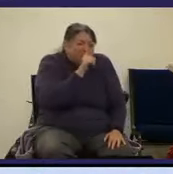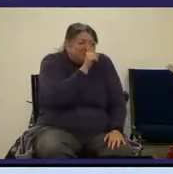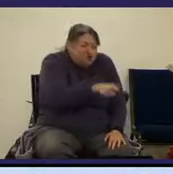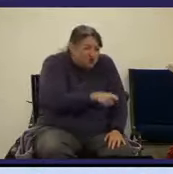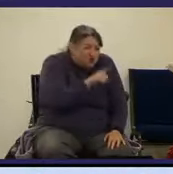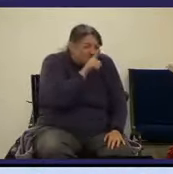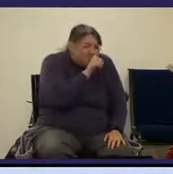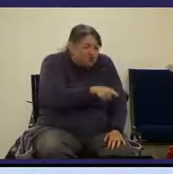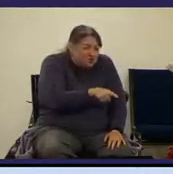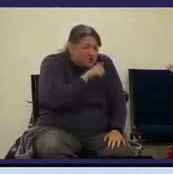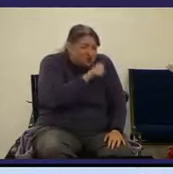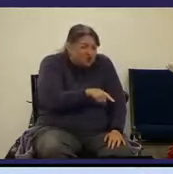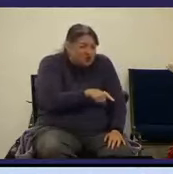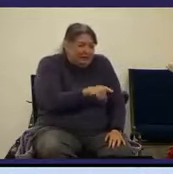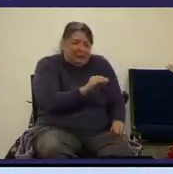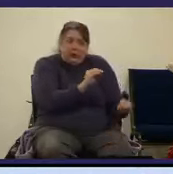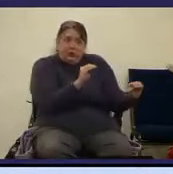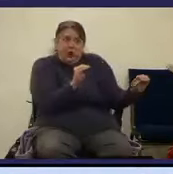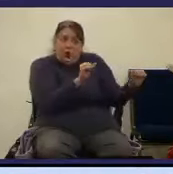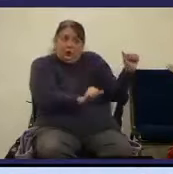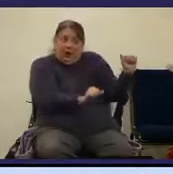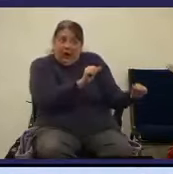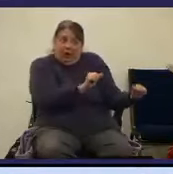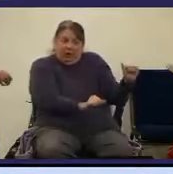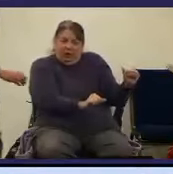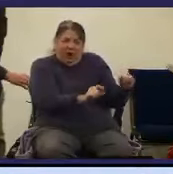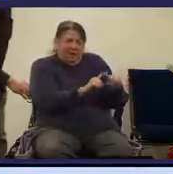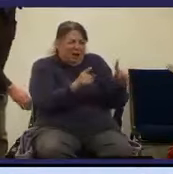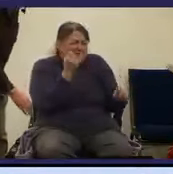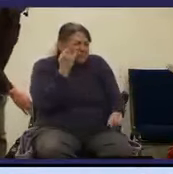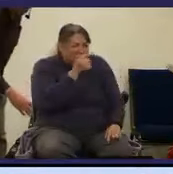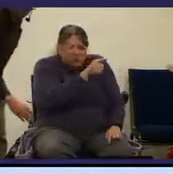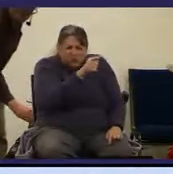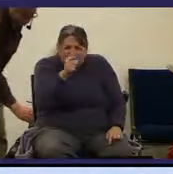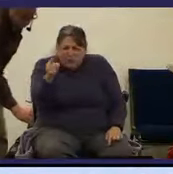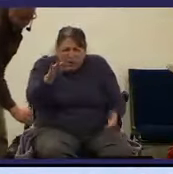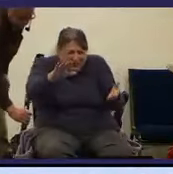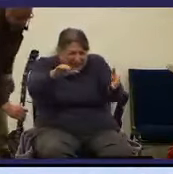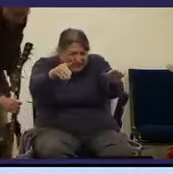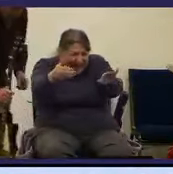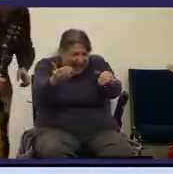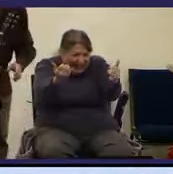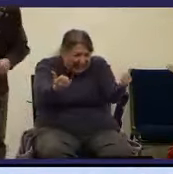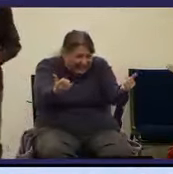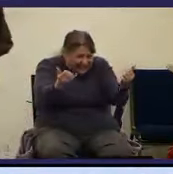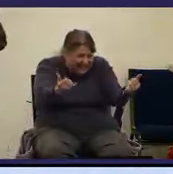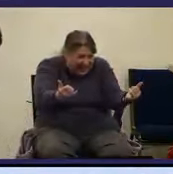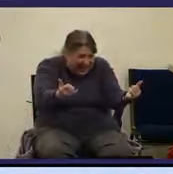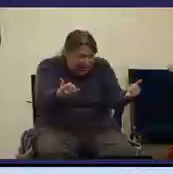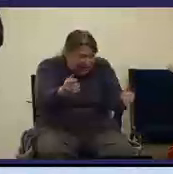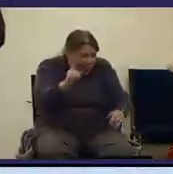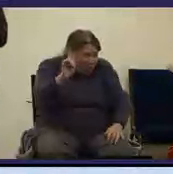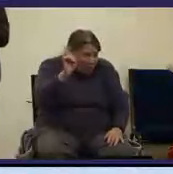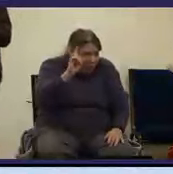a shadow of a doubt, that if you die today, do you know for